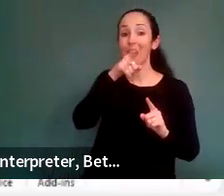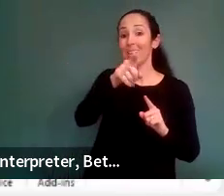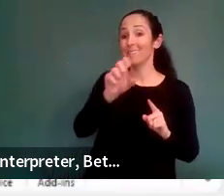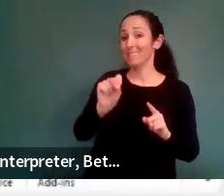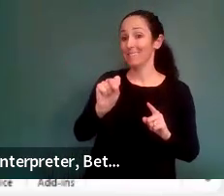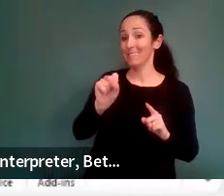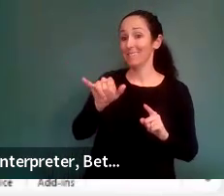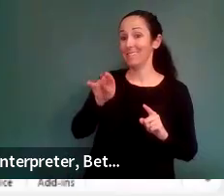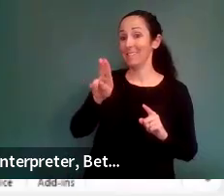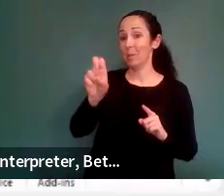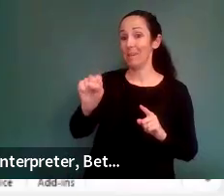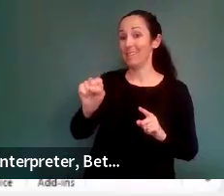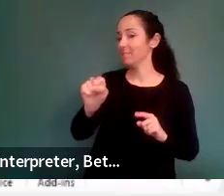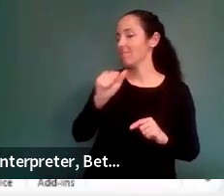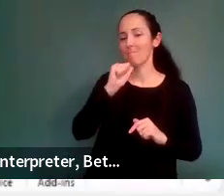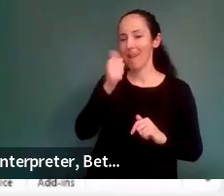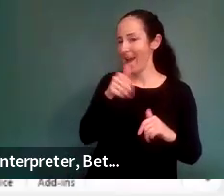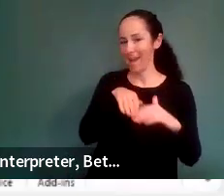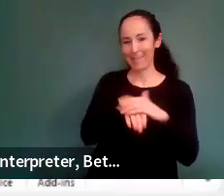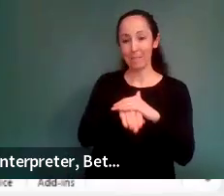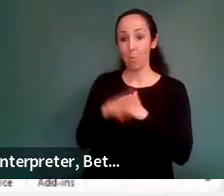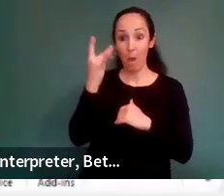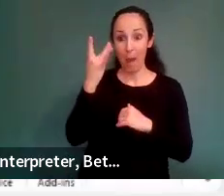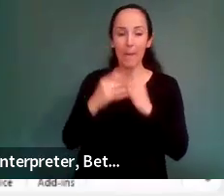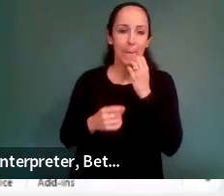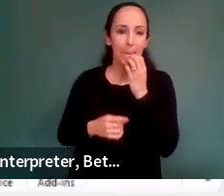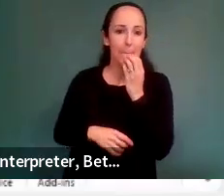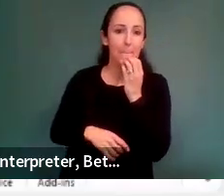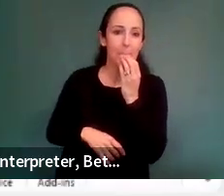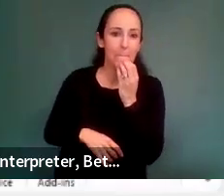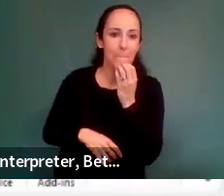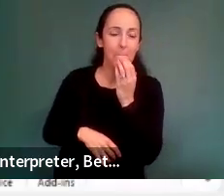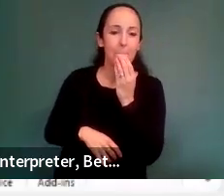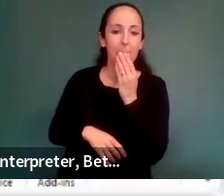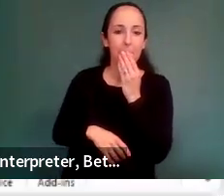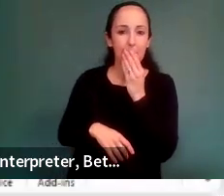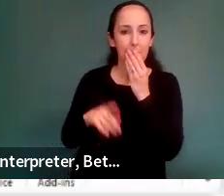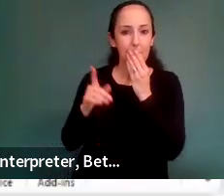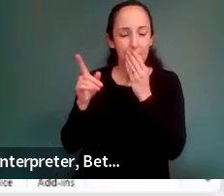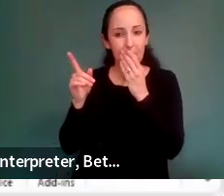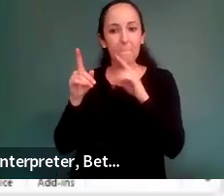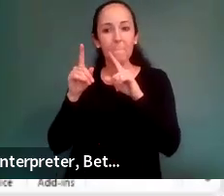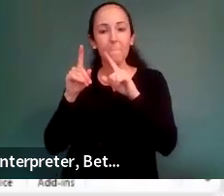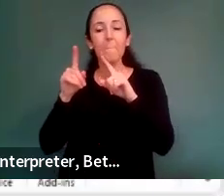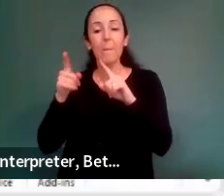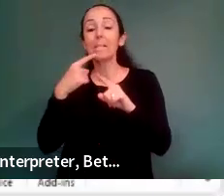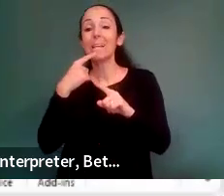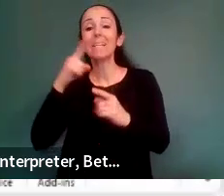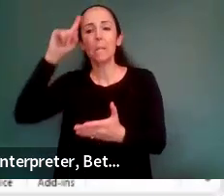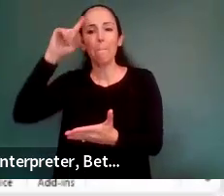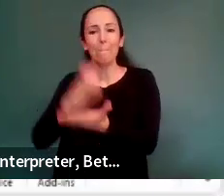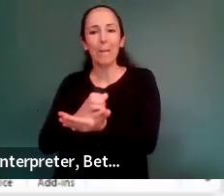and we'll see why it's not accessible right now. Syllabus underline note accessible. Top of intro picture one image. Picture one image.